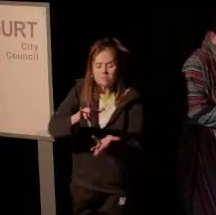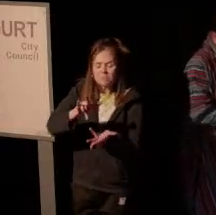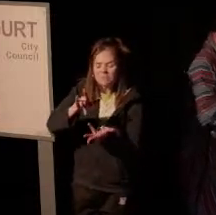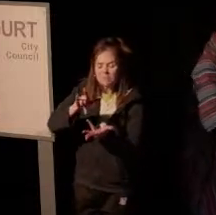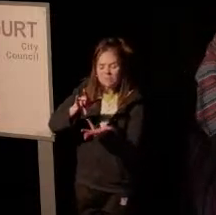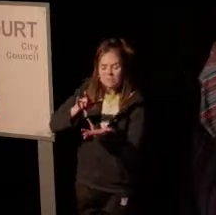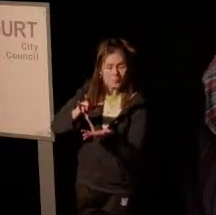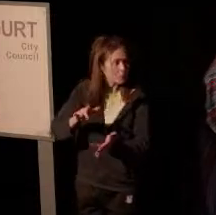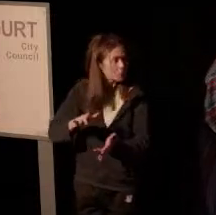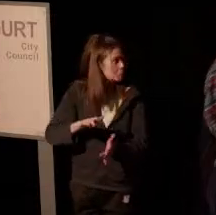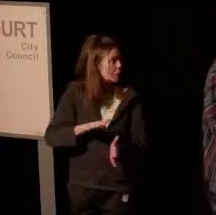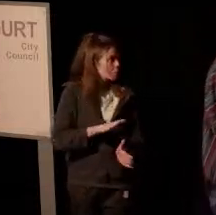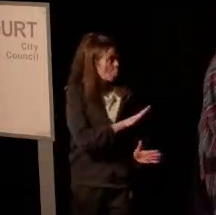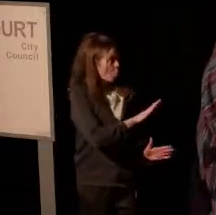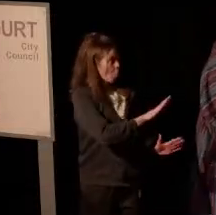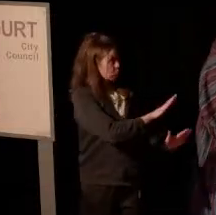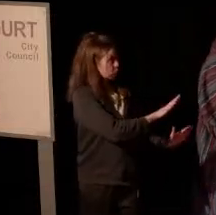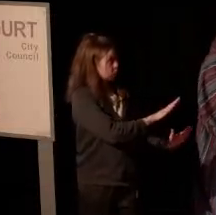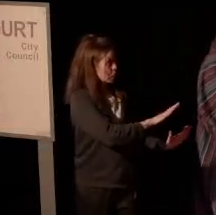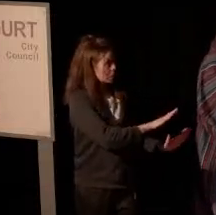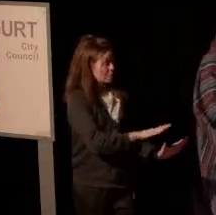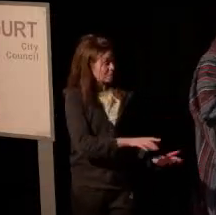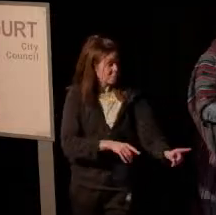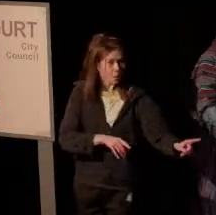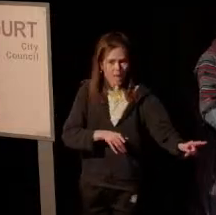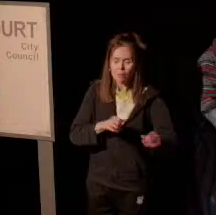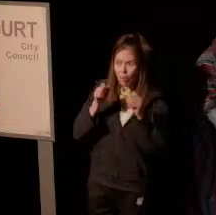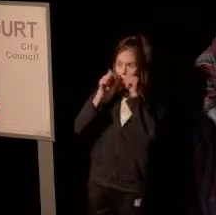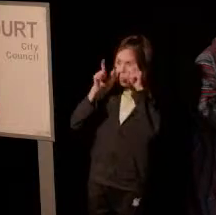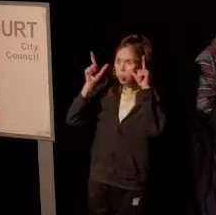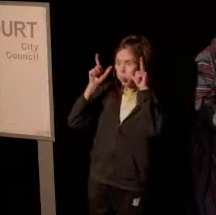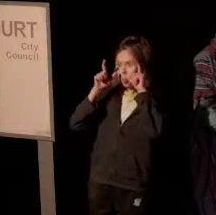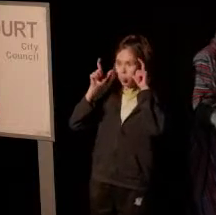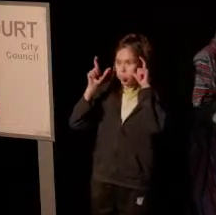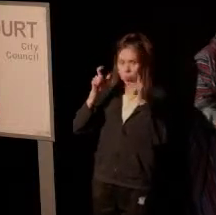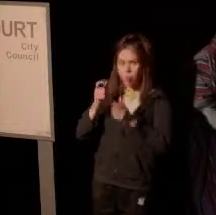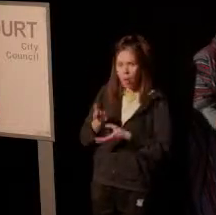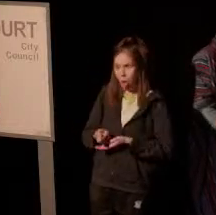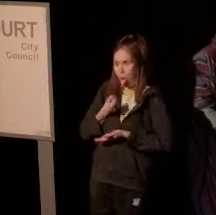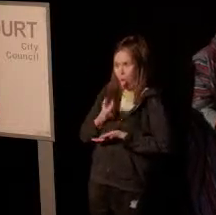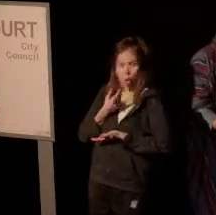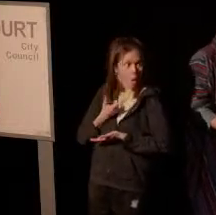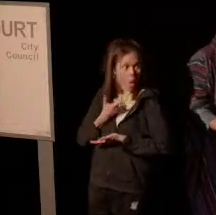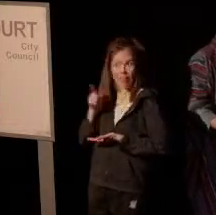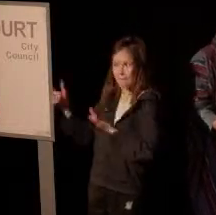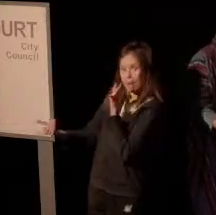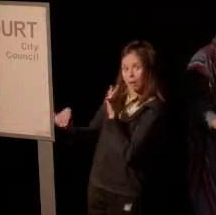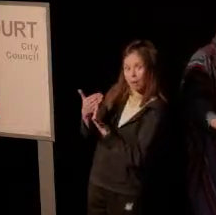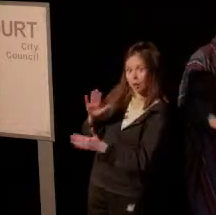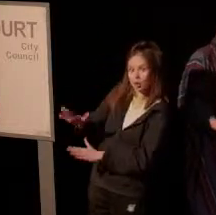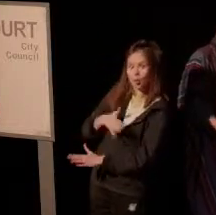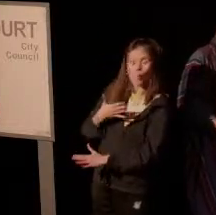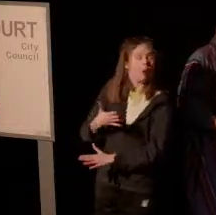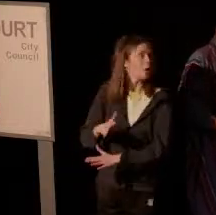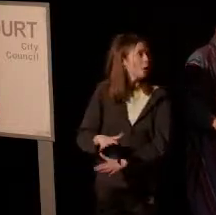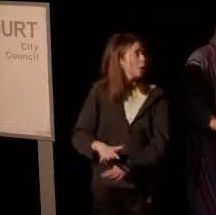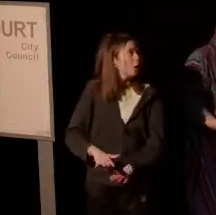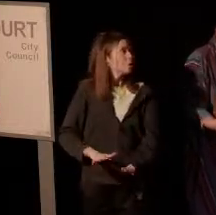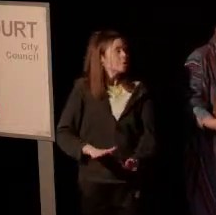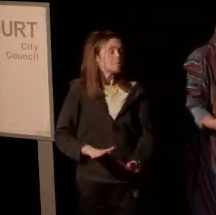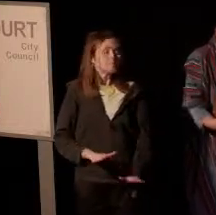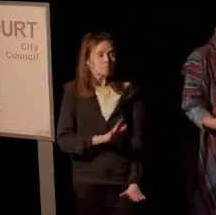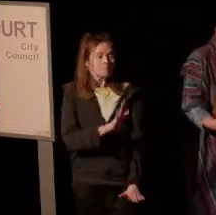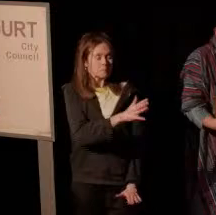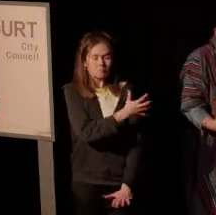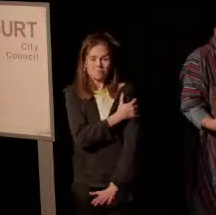jealous. That's enough. Madam, he's not slept well tonight, commanded none should come to him. Not so